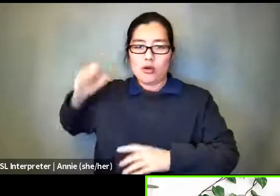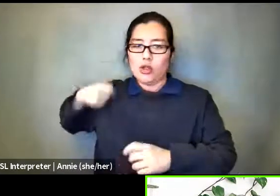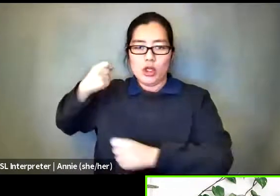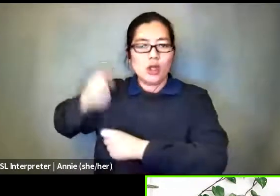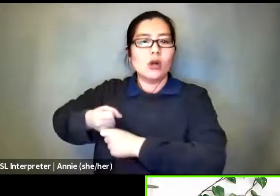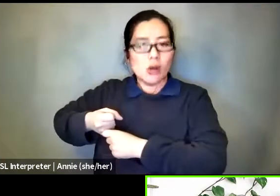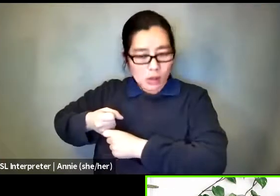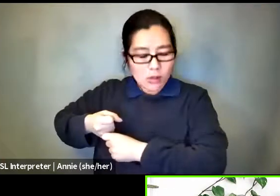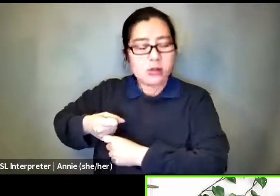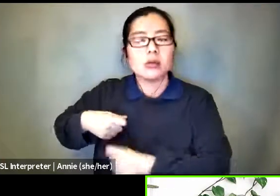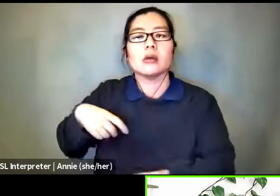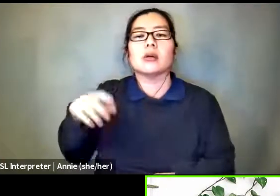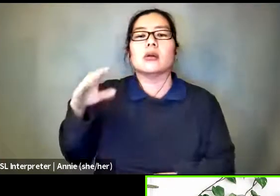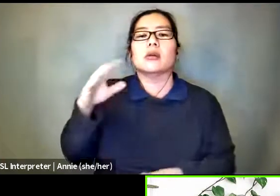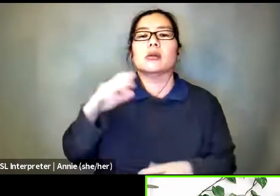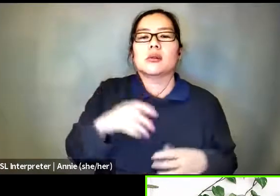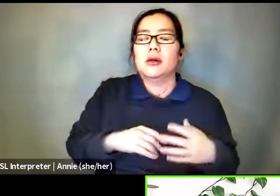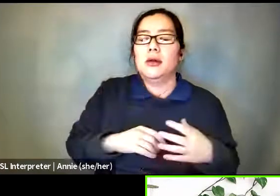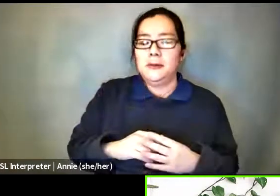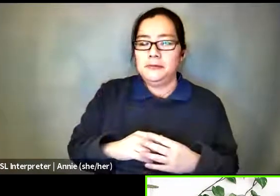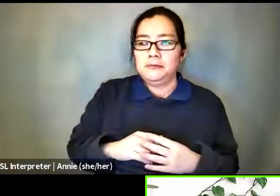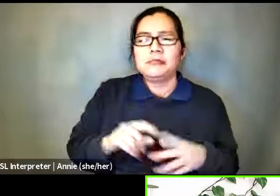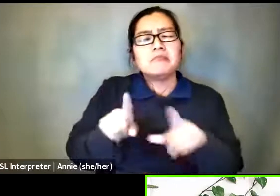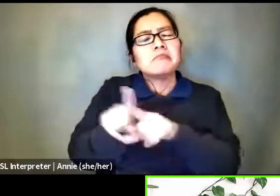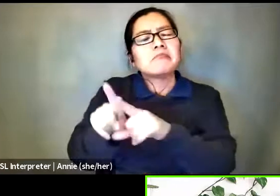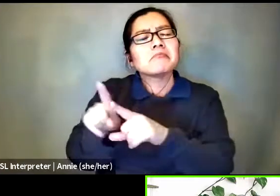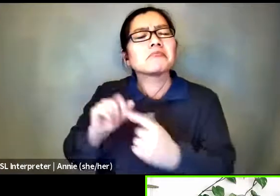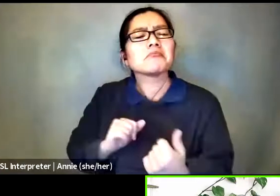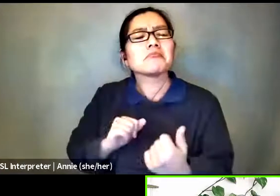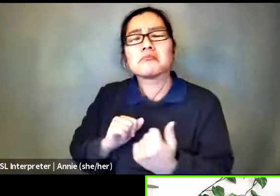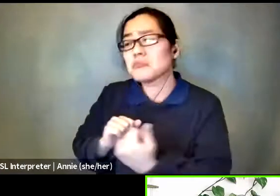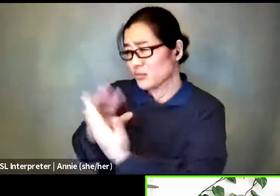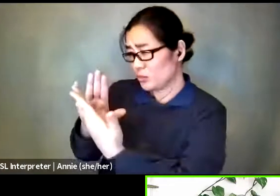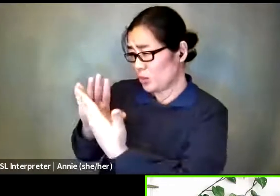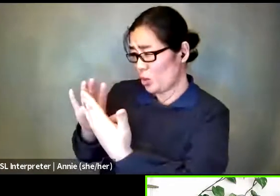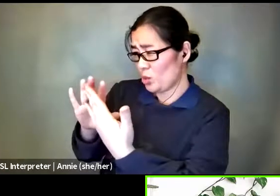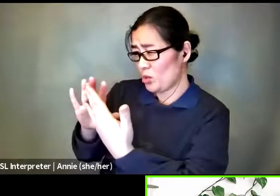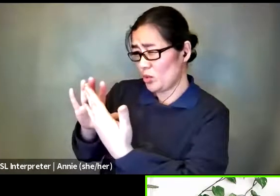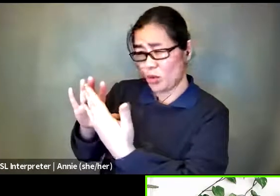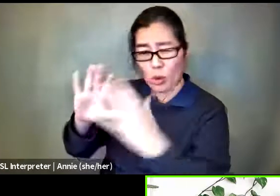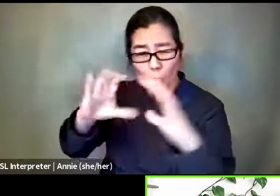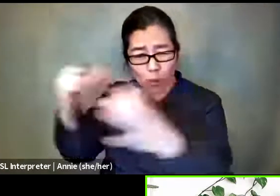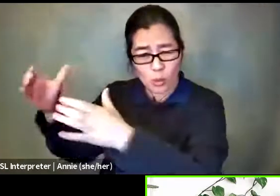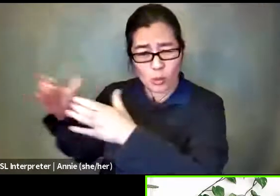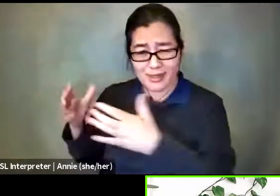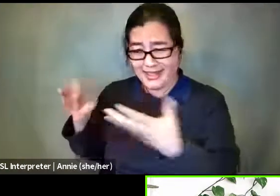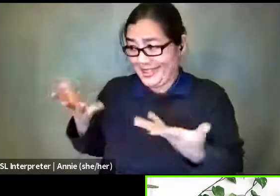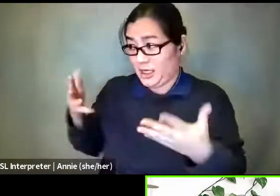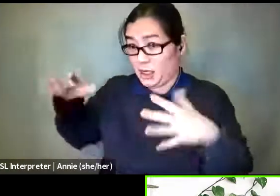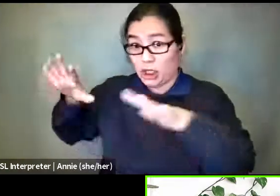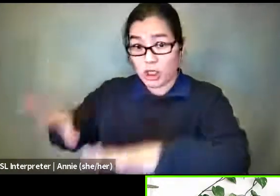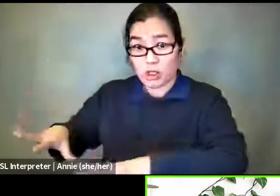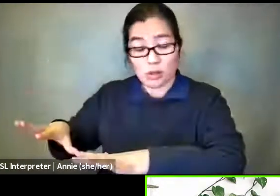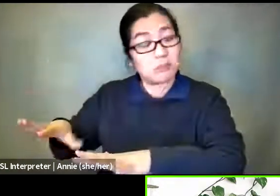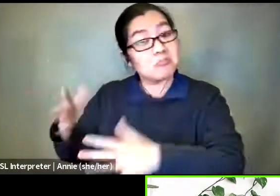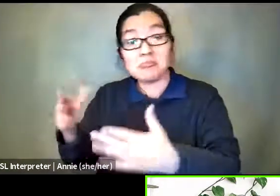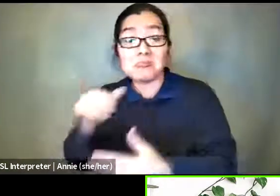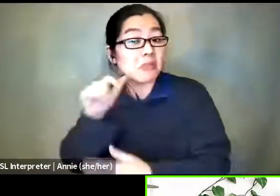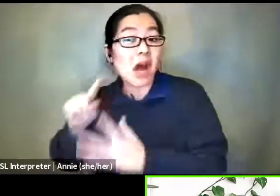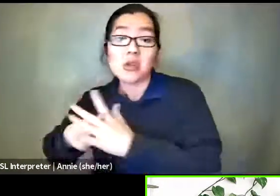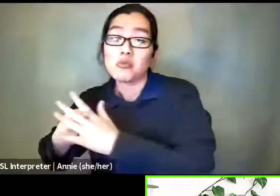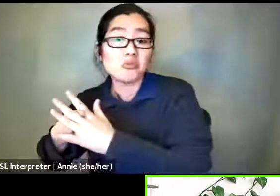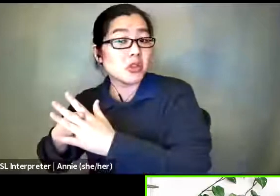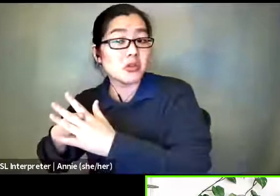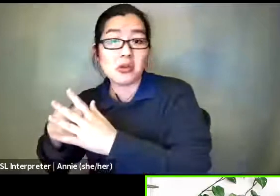And so you also want to approach the tribes that are now here, because they might not be the original tribes